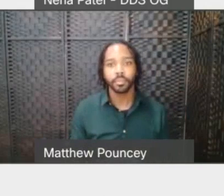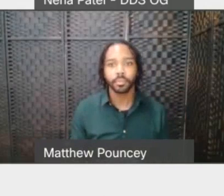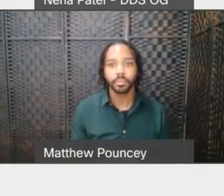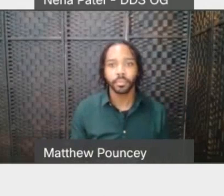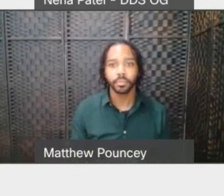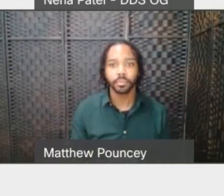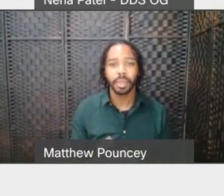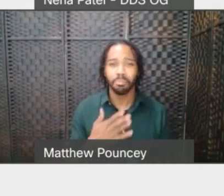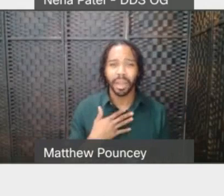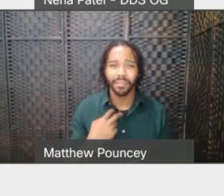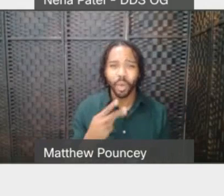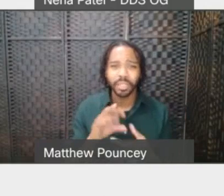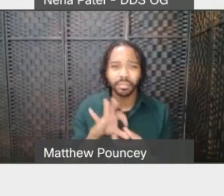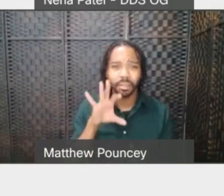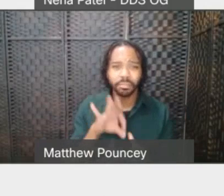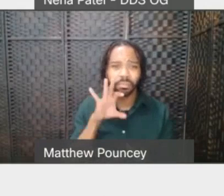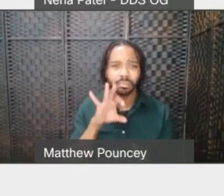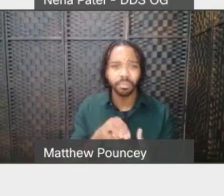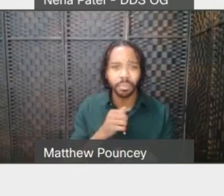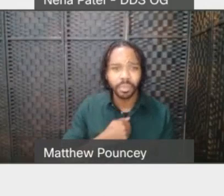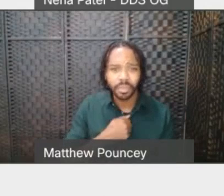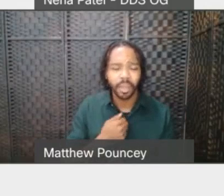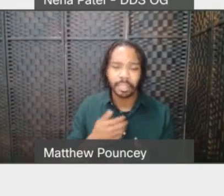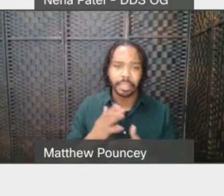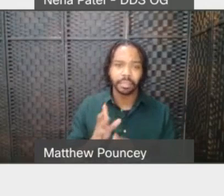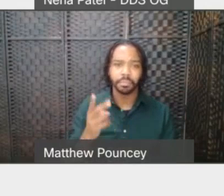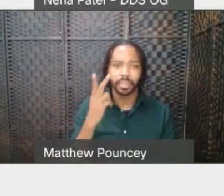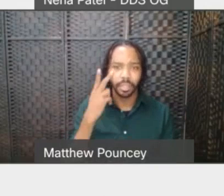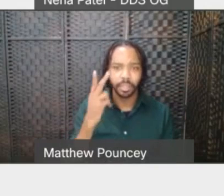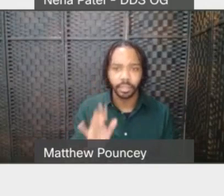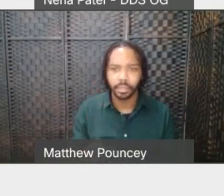my voice keeps dropping. I'm sorry. Let me see if I can drop this. I can.